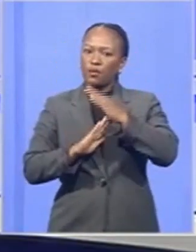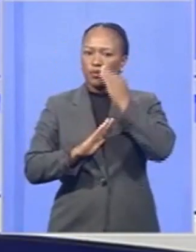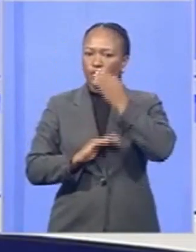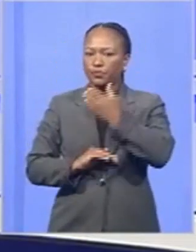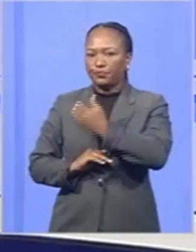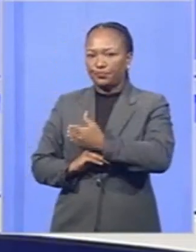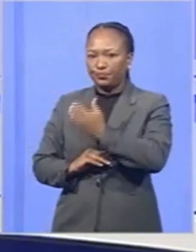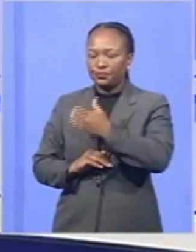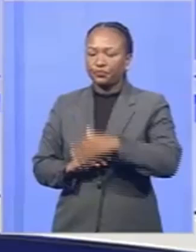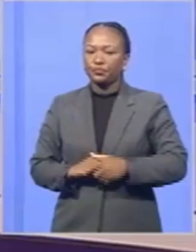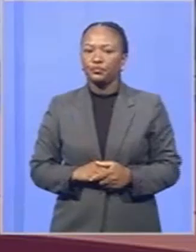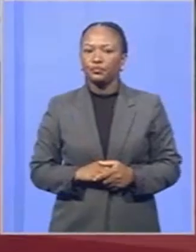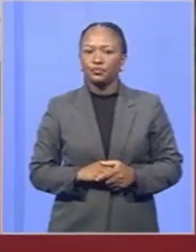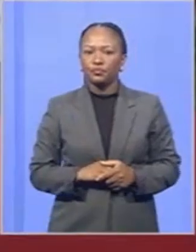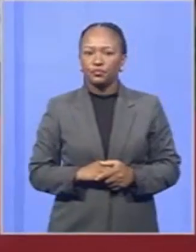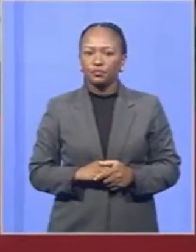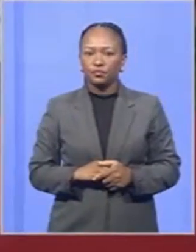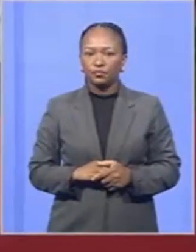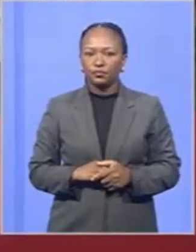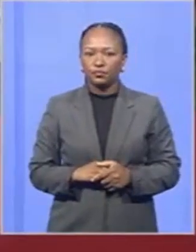tsona.